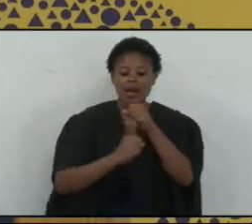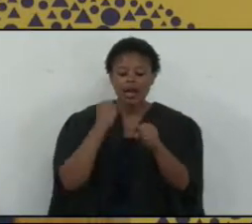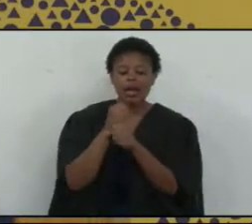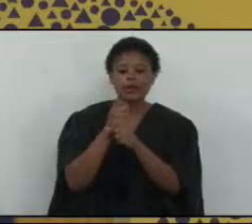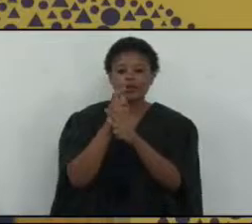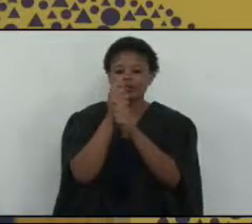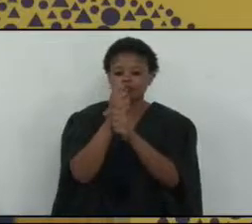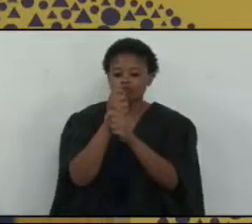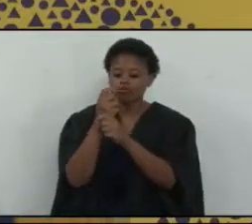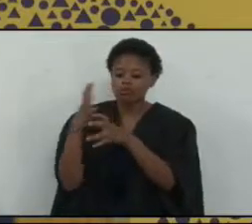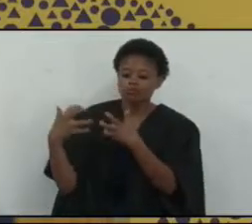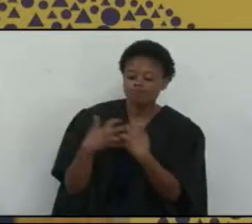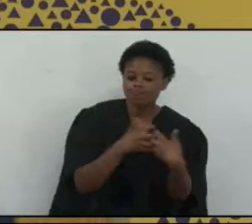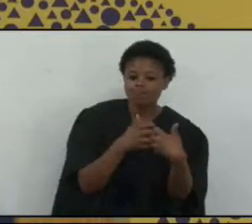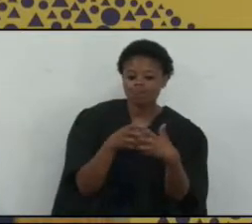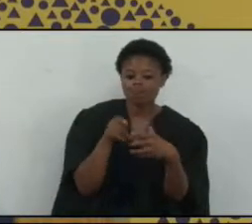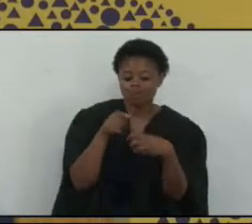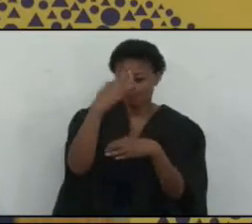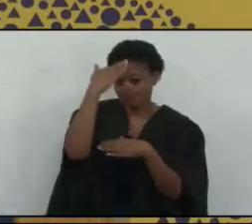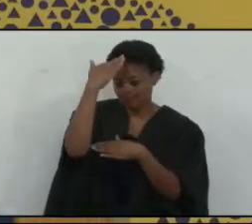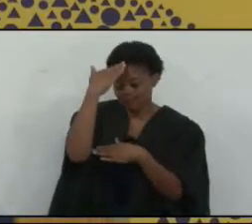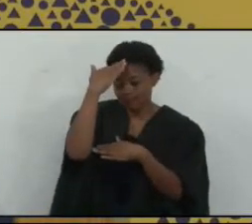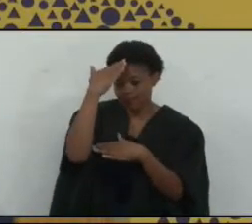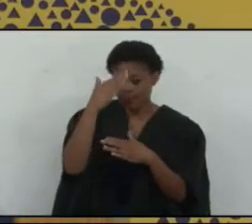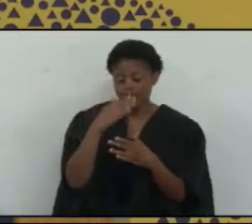traditions associated with graduations.